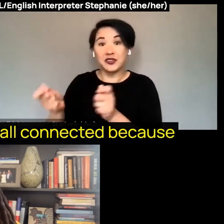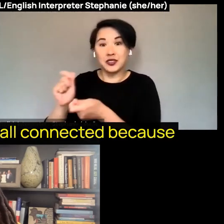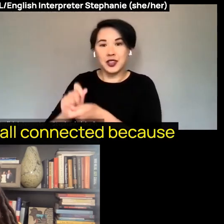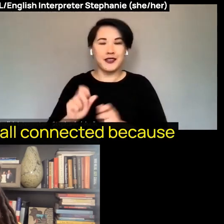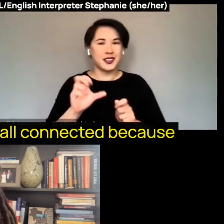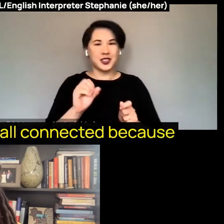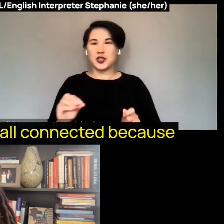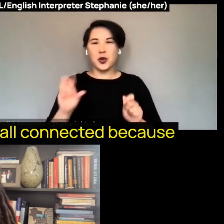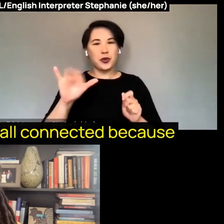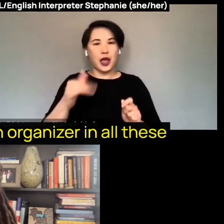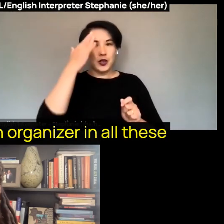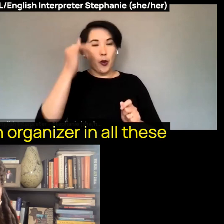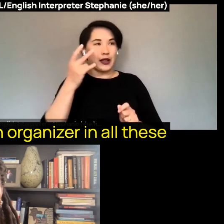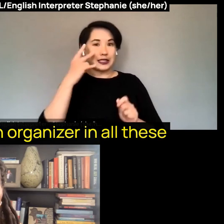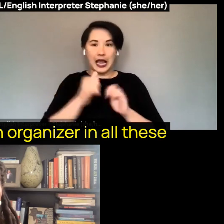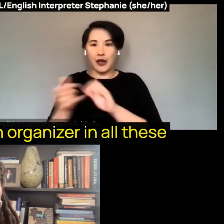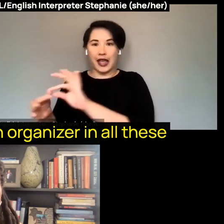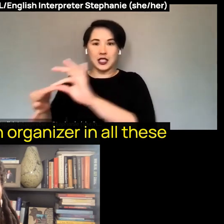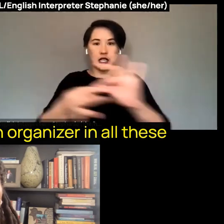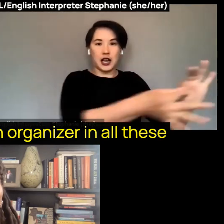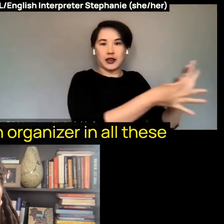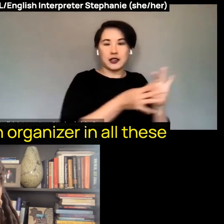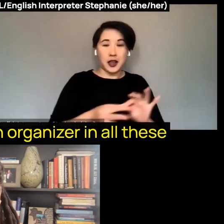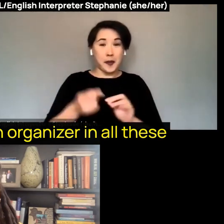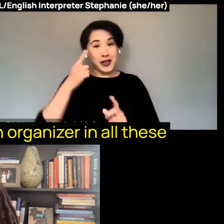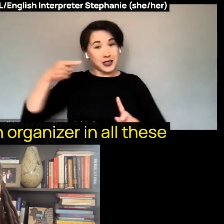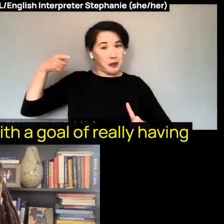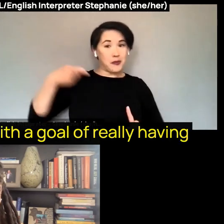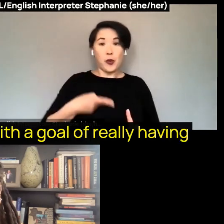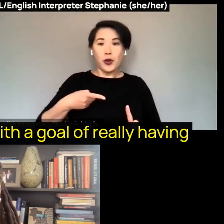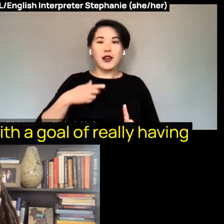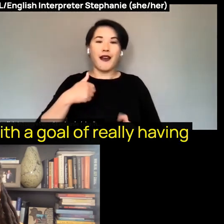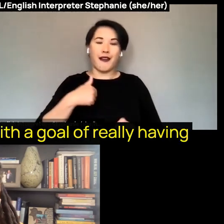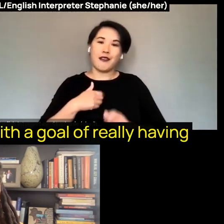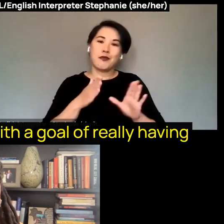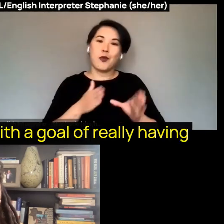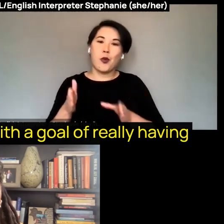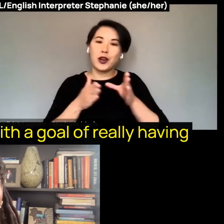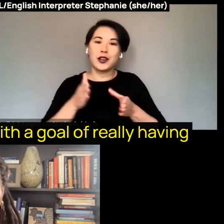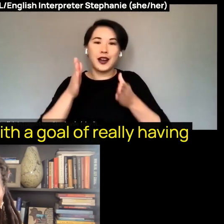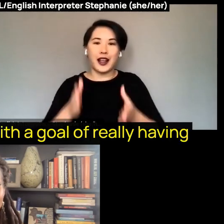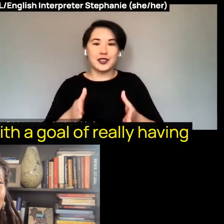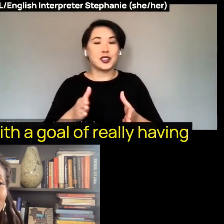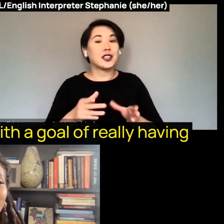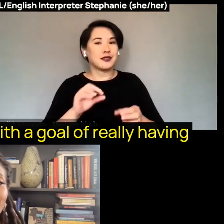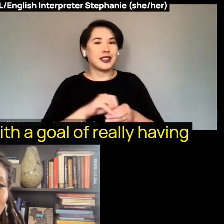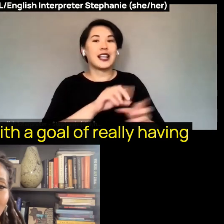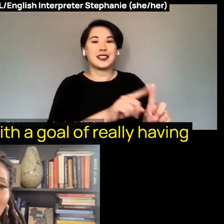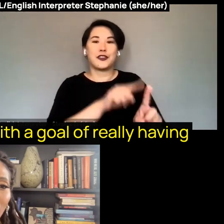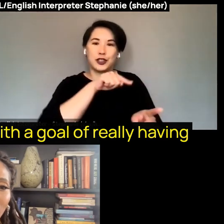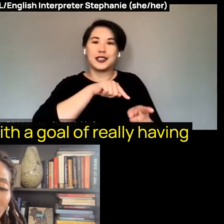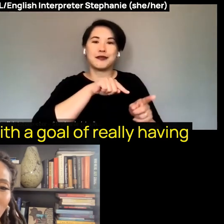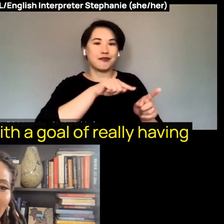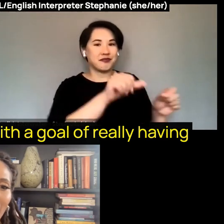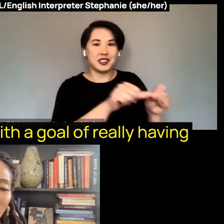as all connected, because ultimately I've just been an organizer in all these various places and spaces with